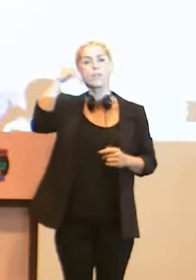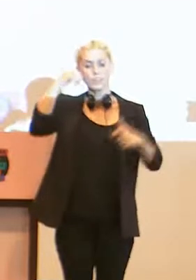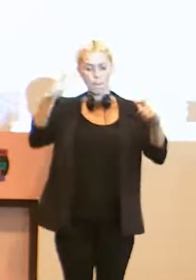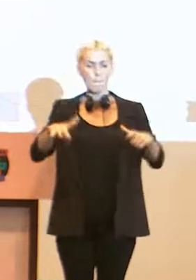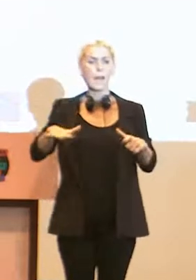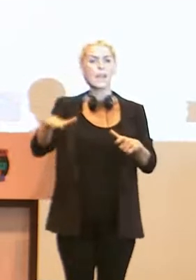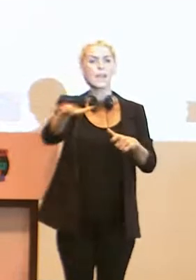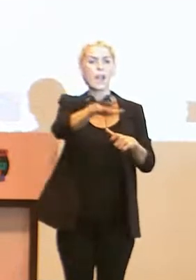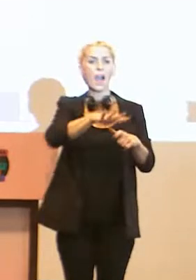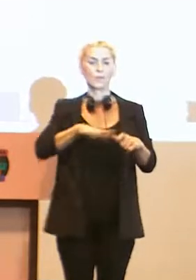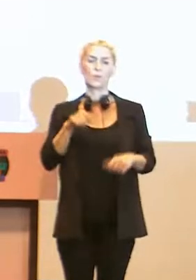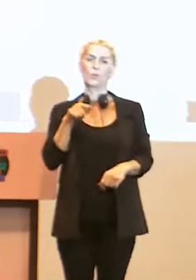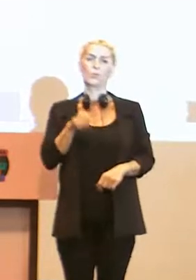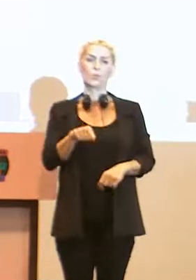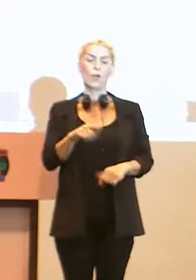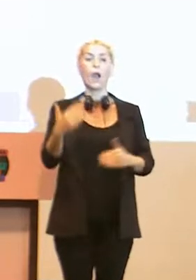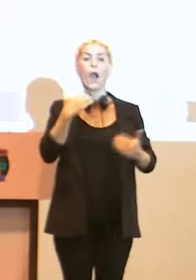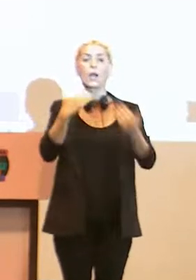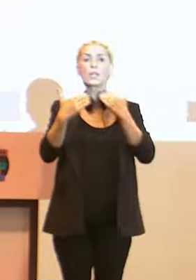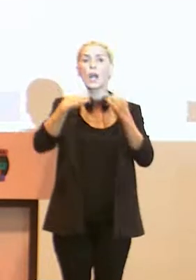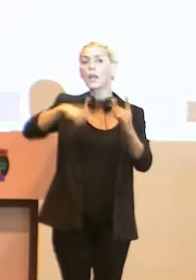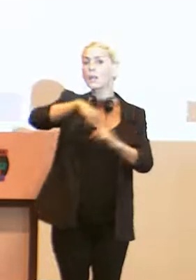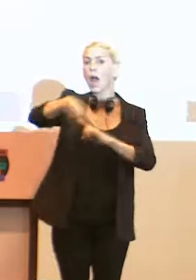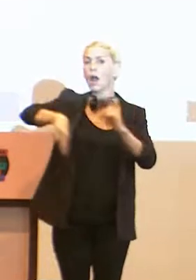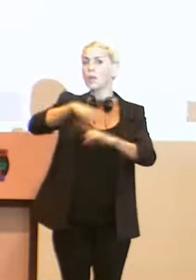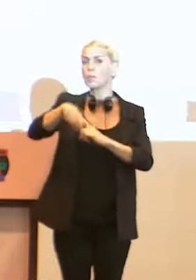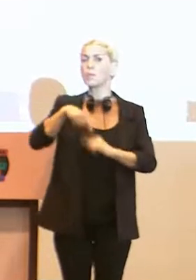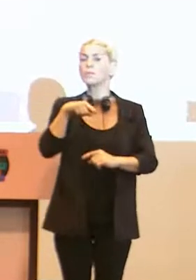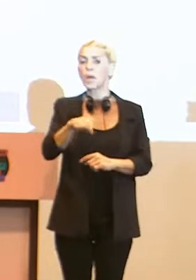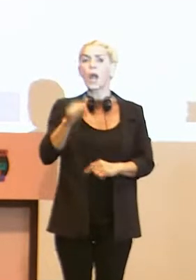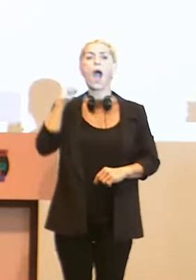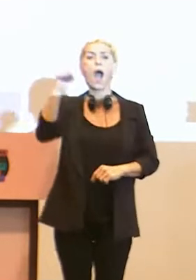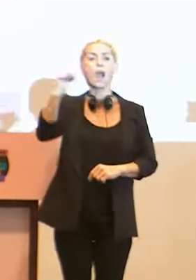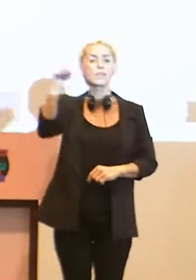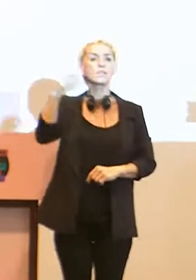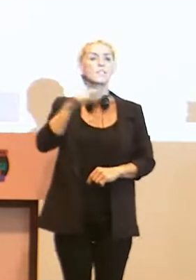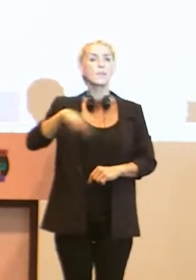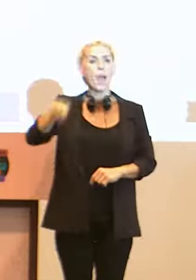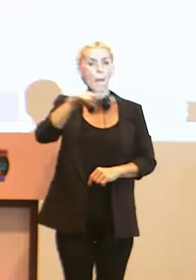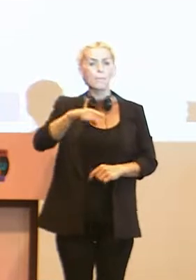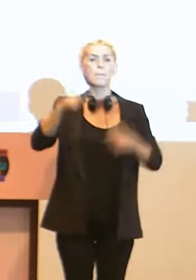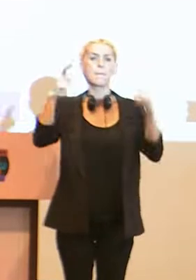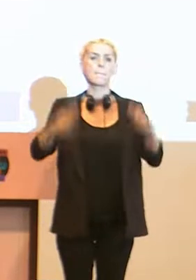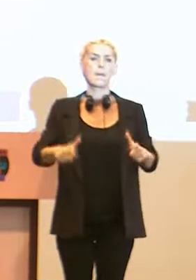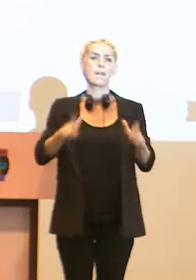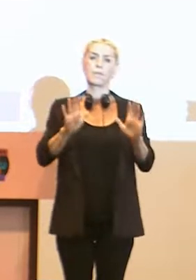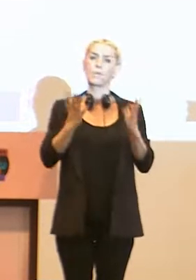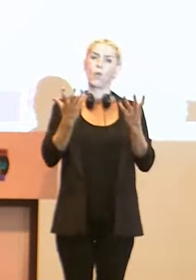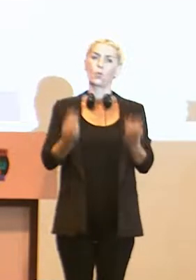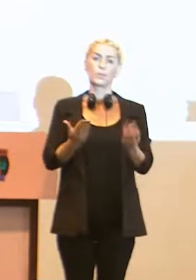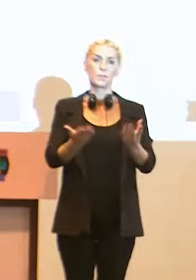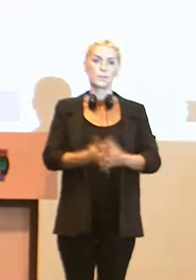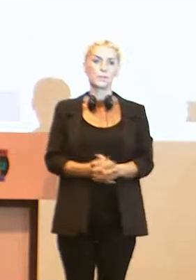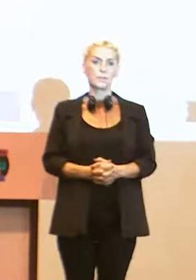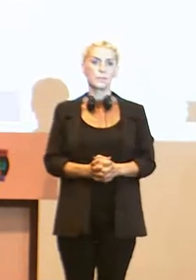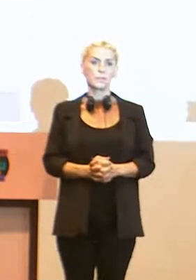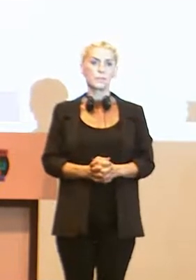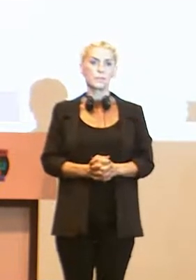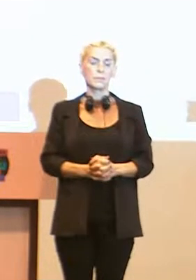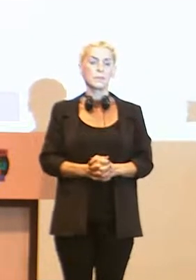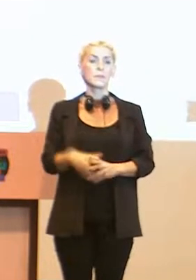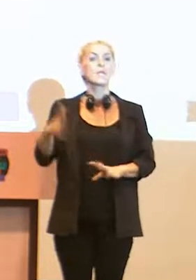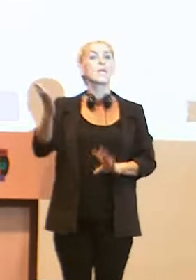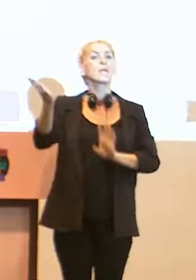for justice and truth many of the truth spaces and justice spaces in the